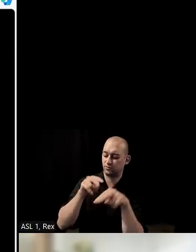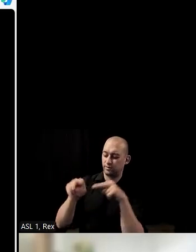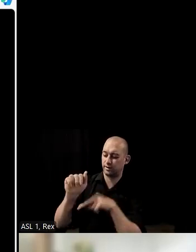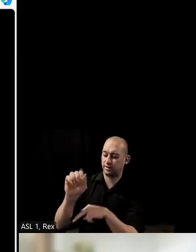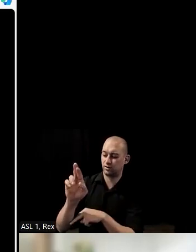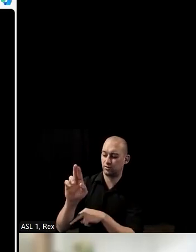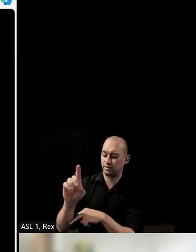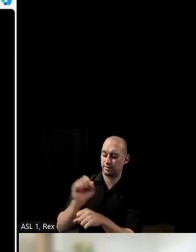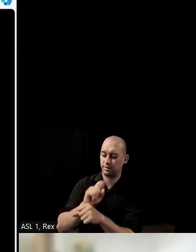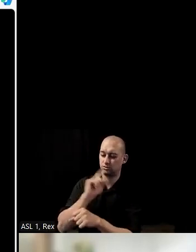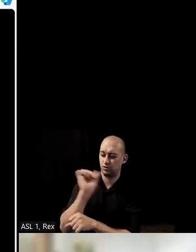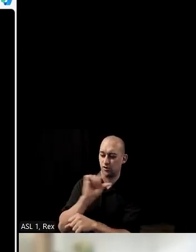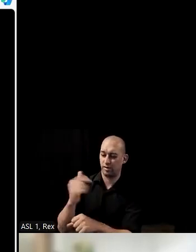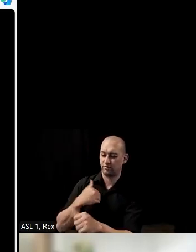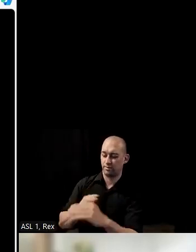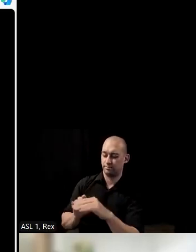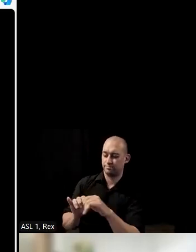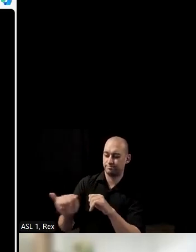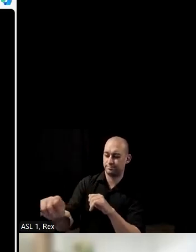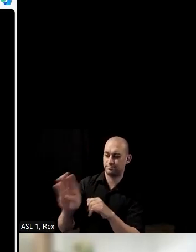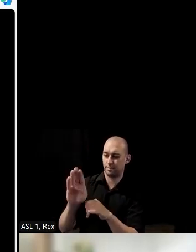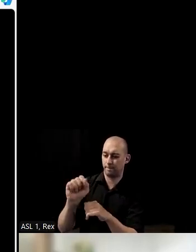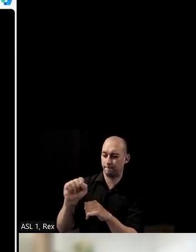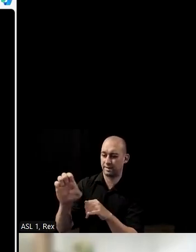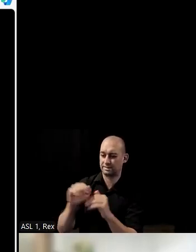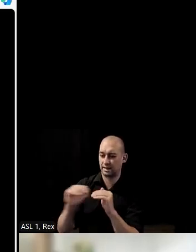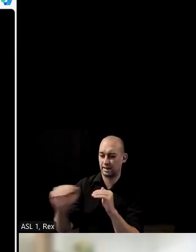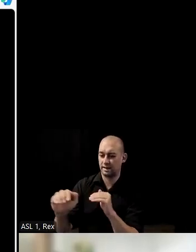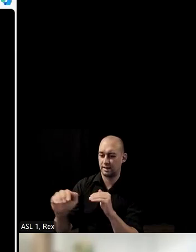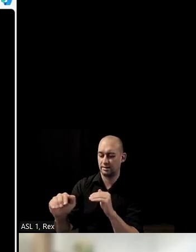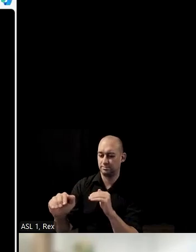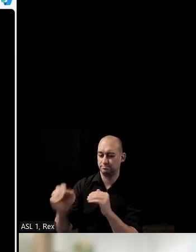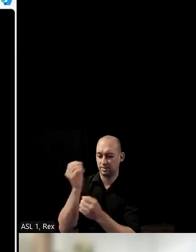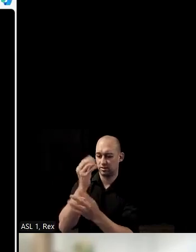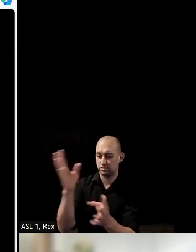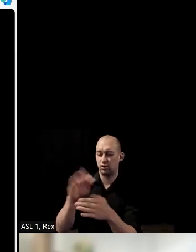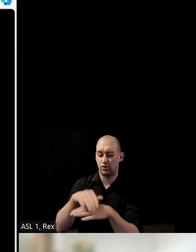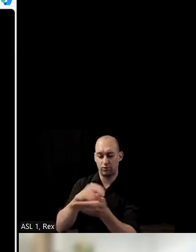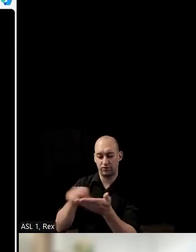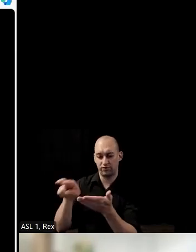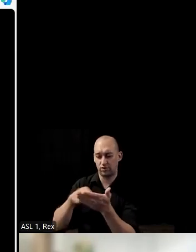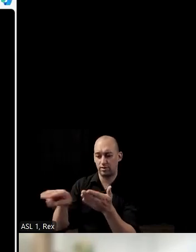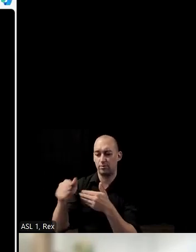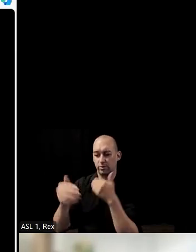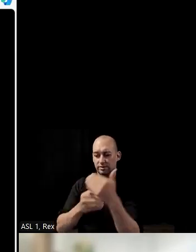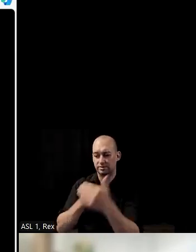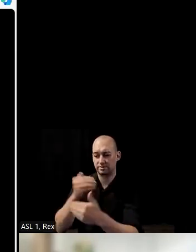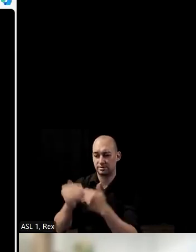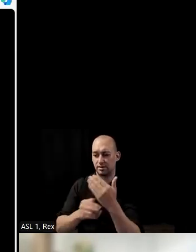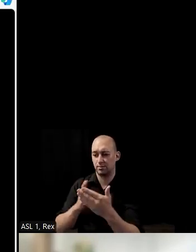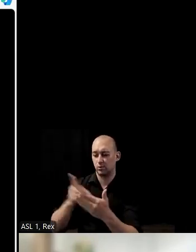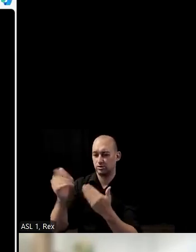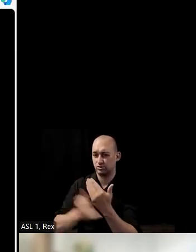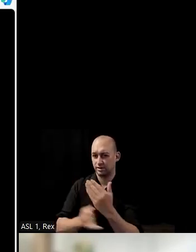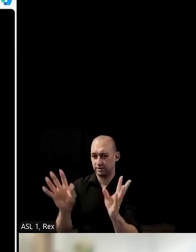all had a baseline level knowledge and training on the program and referral process. The project team meets